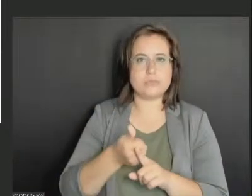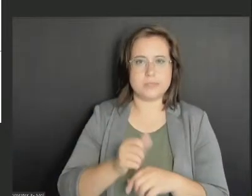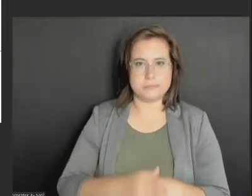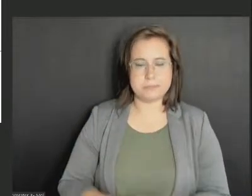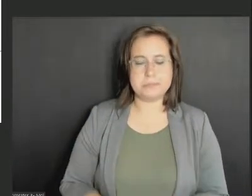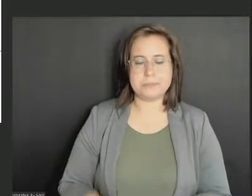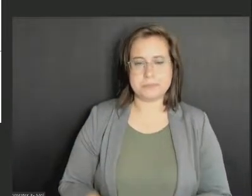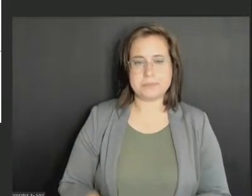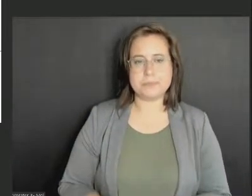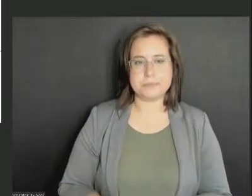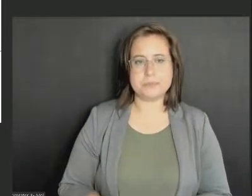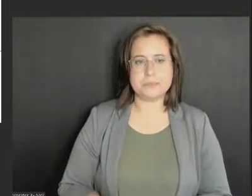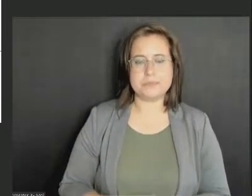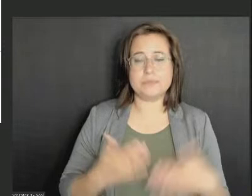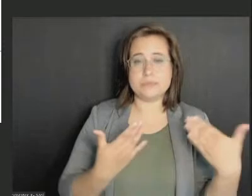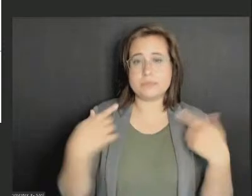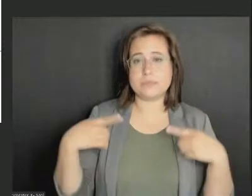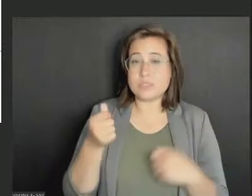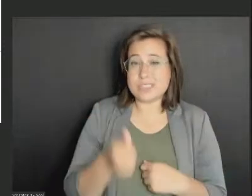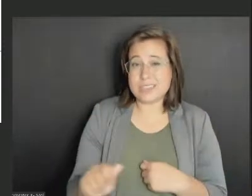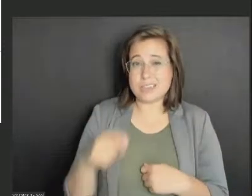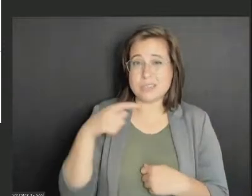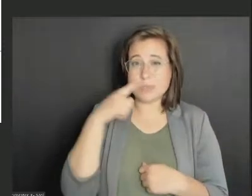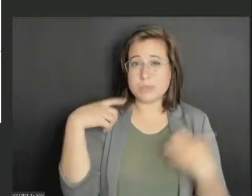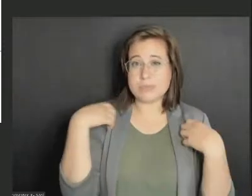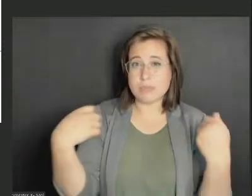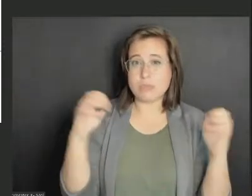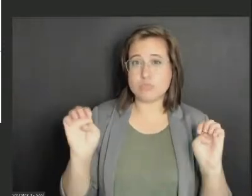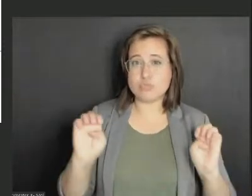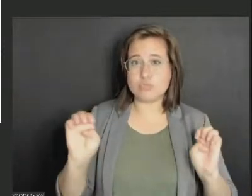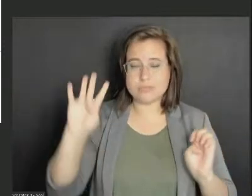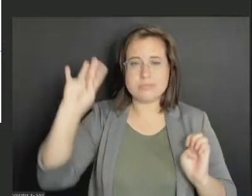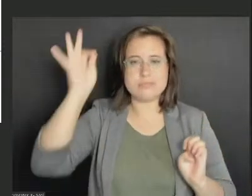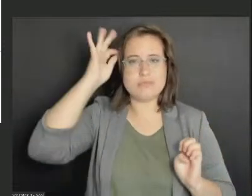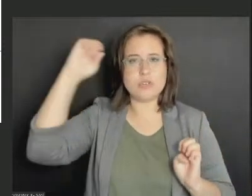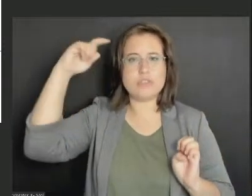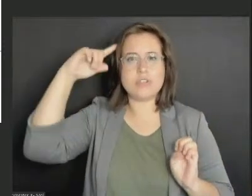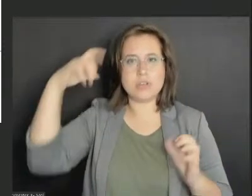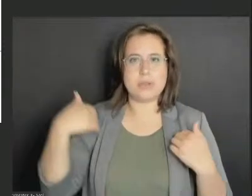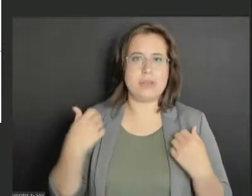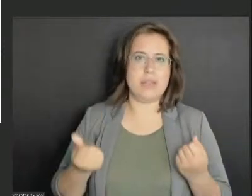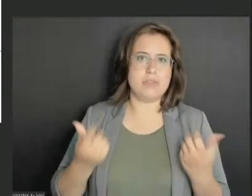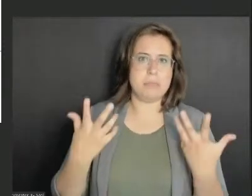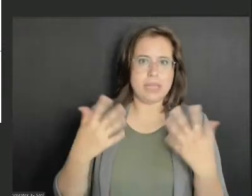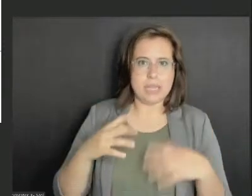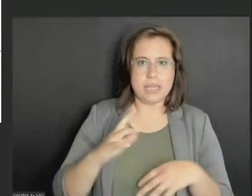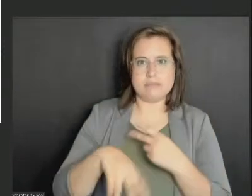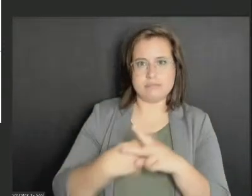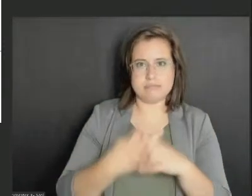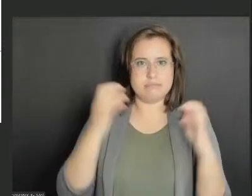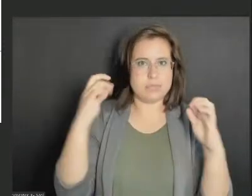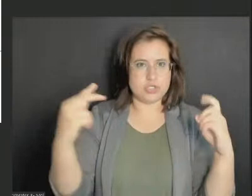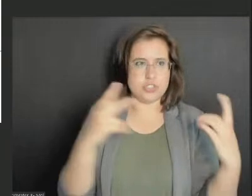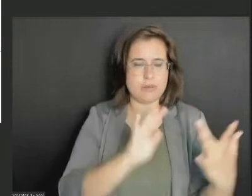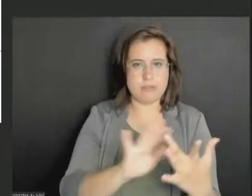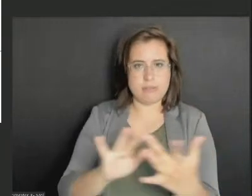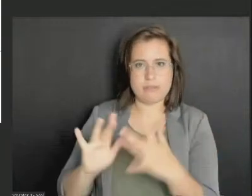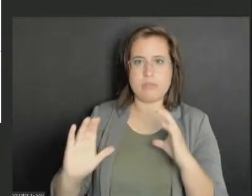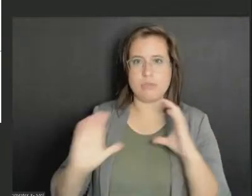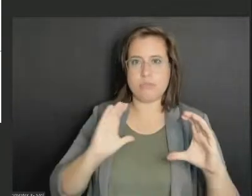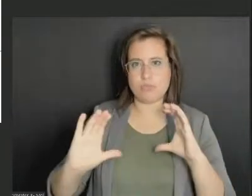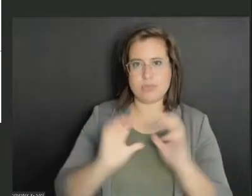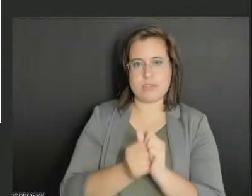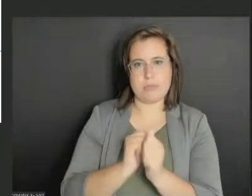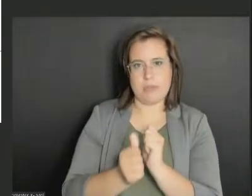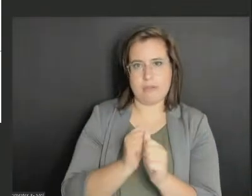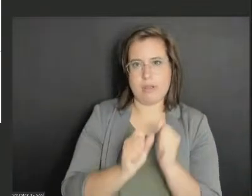recommend that during any public health emergency, the federal government lead a multi-pronged education, outreach, and communications campaign, and